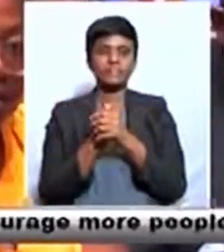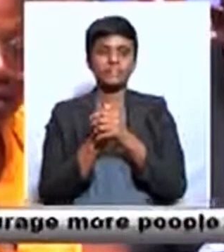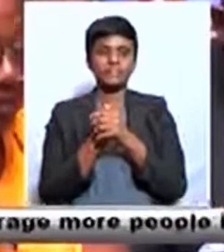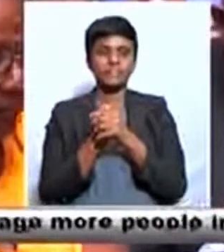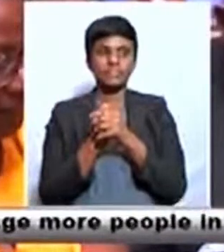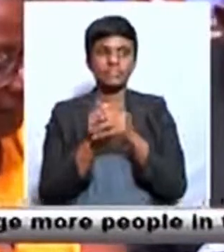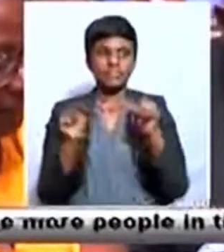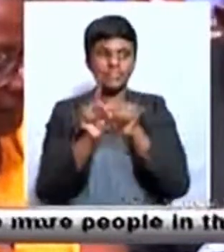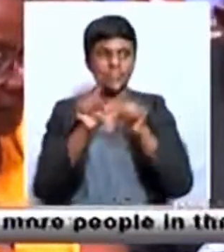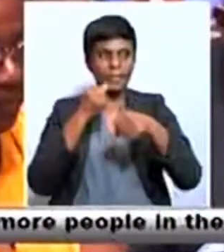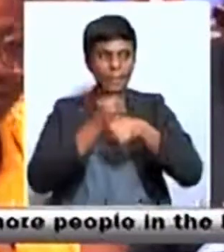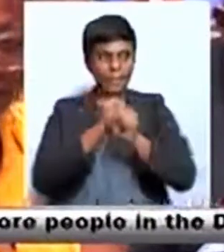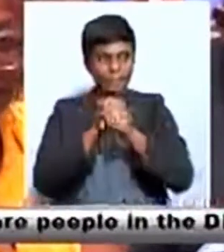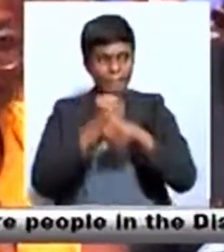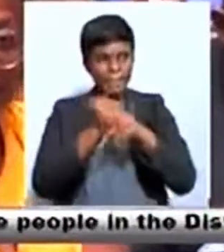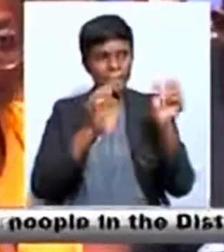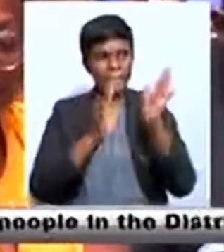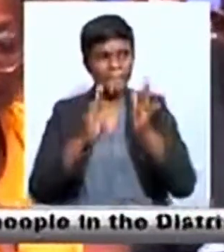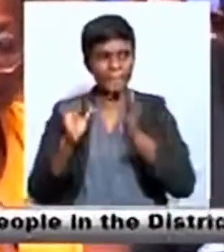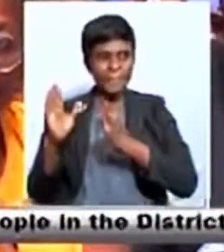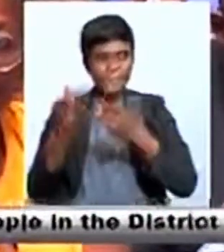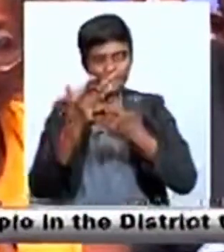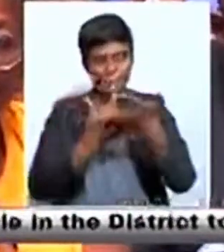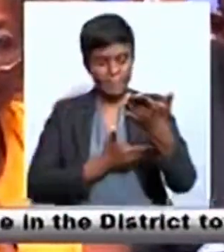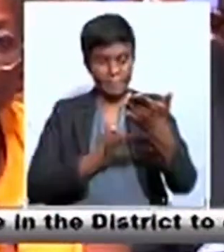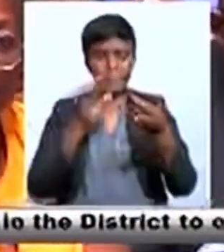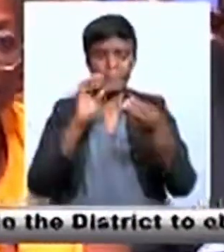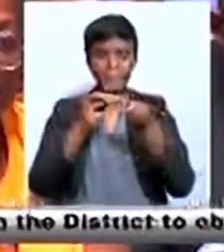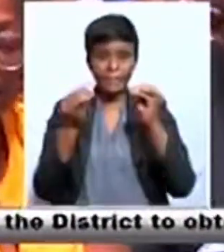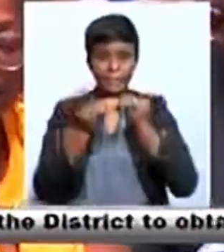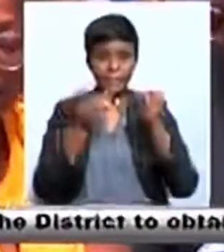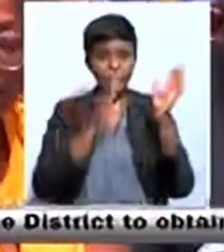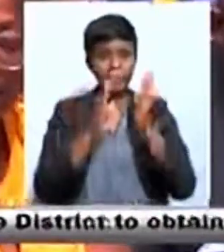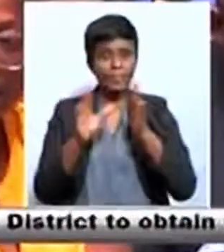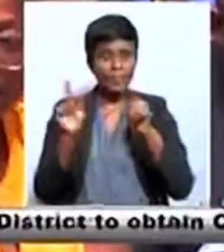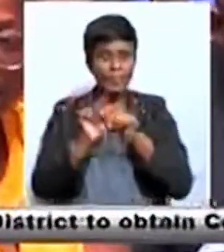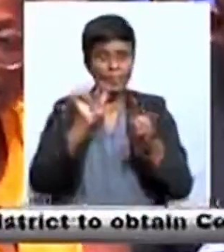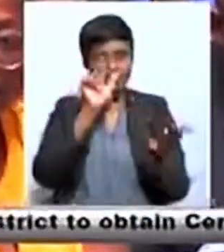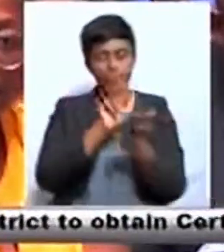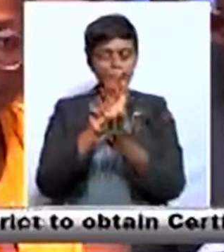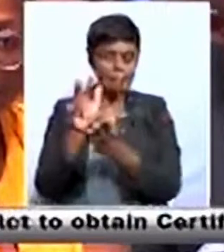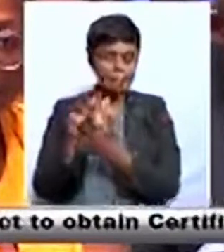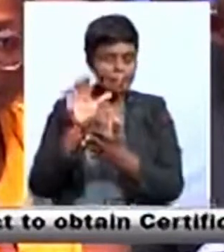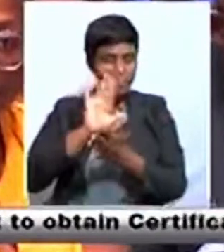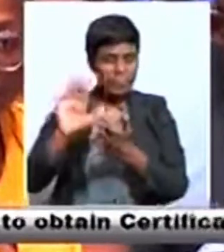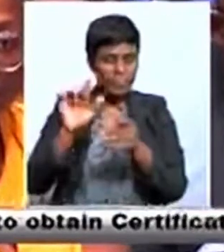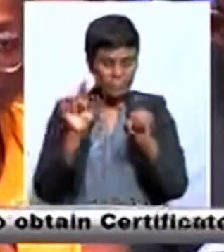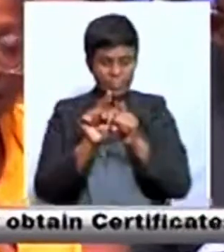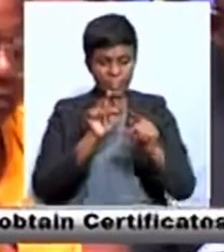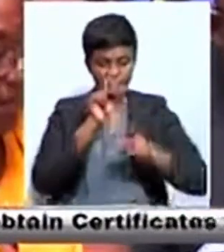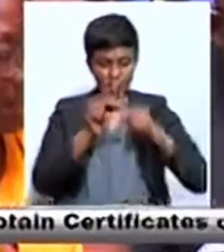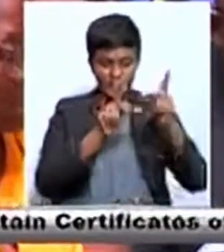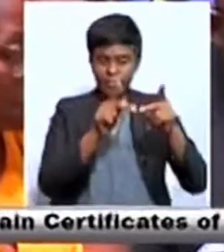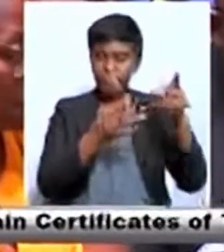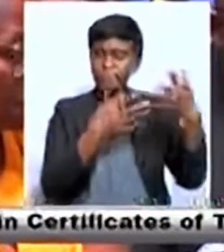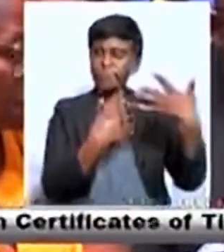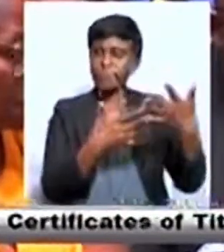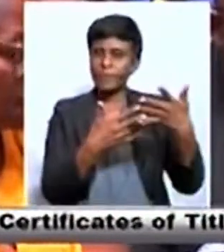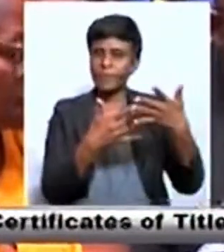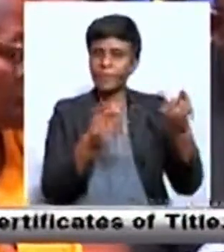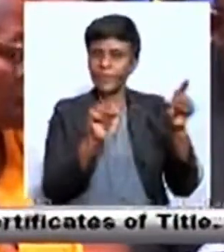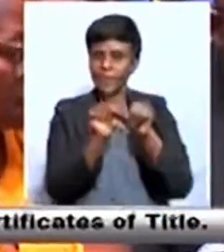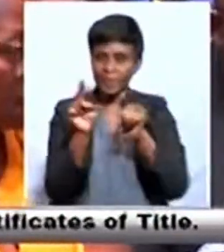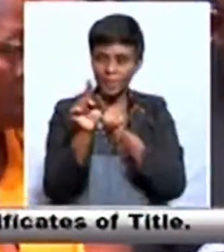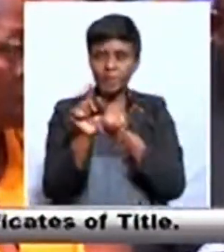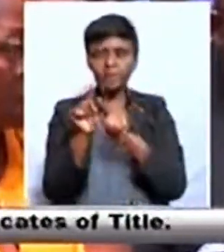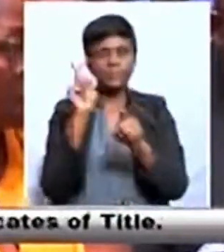to produce layout plans, number the layout plans and approve it and process the title as an